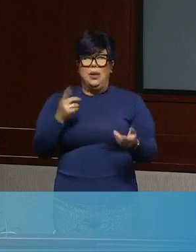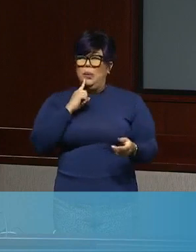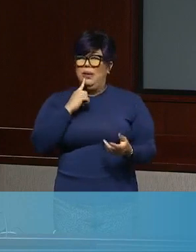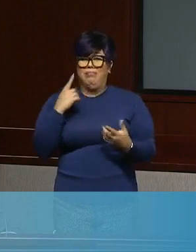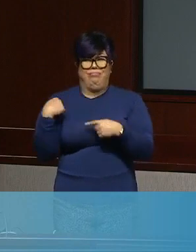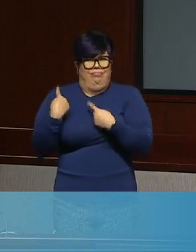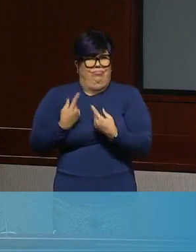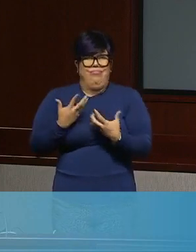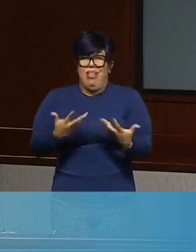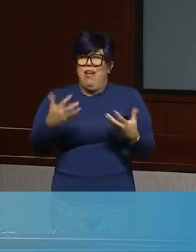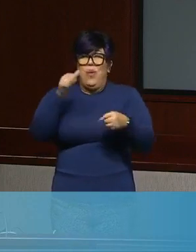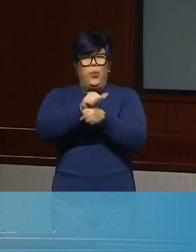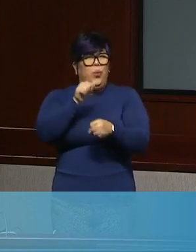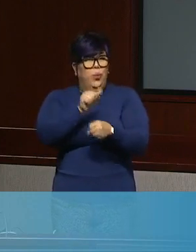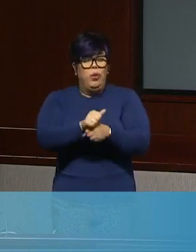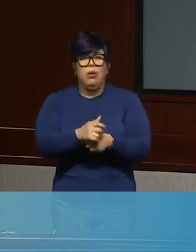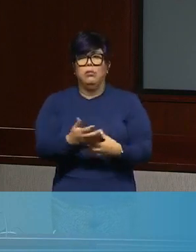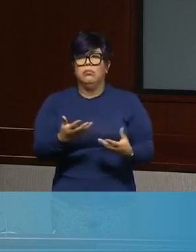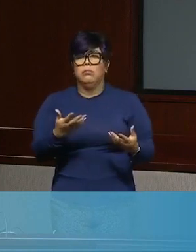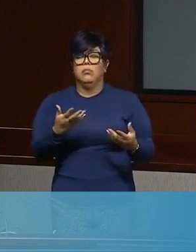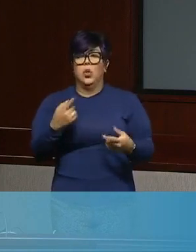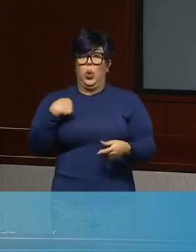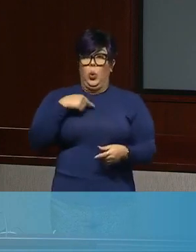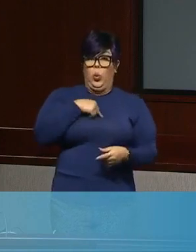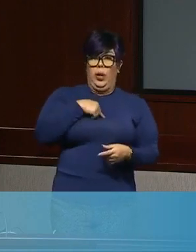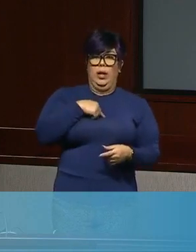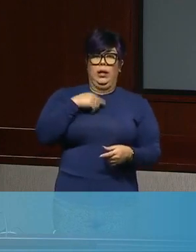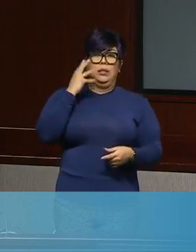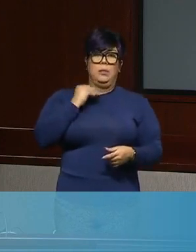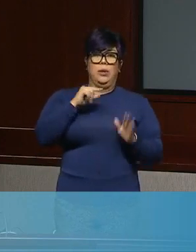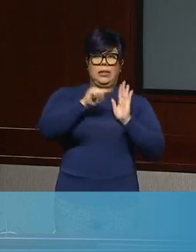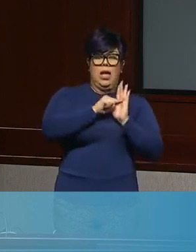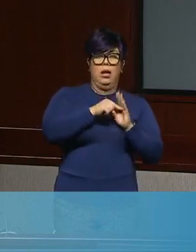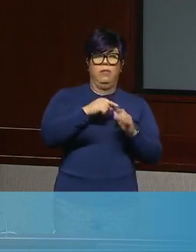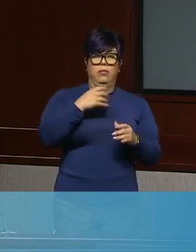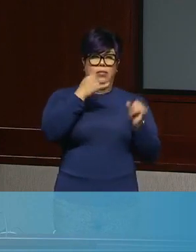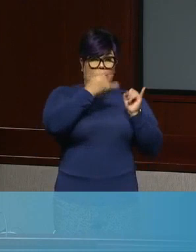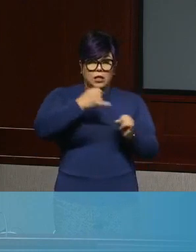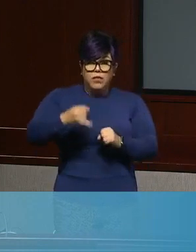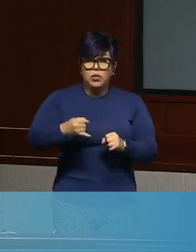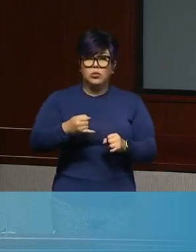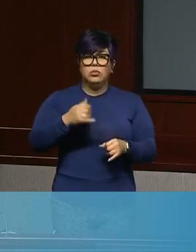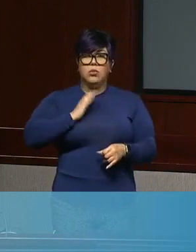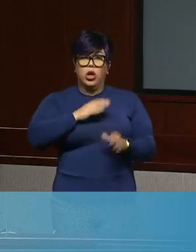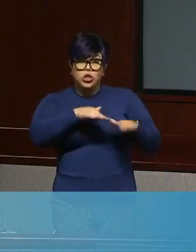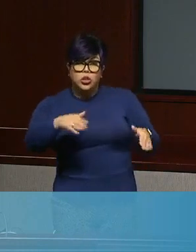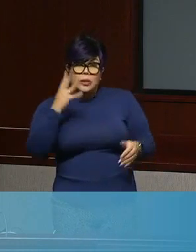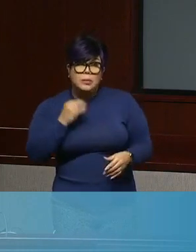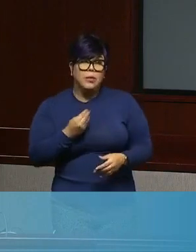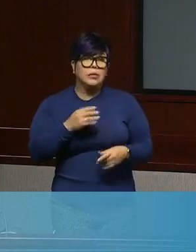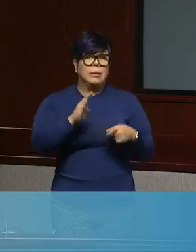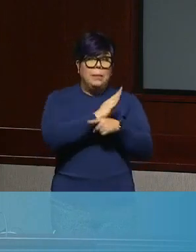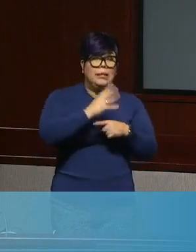community and our children are bearing the full brunt of these actions for 7 months